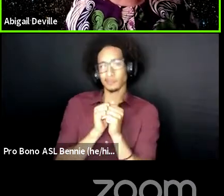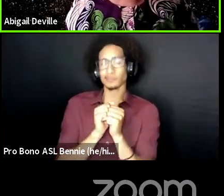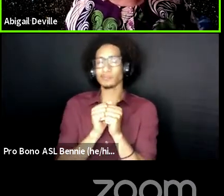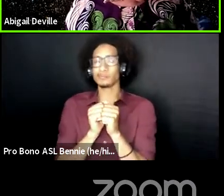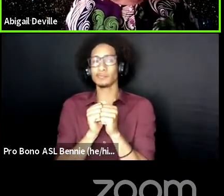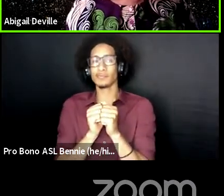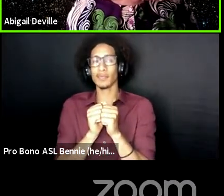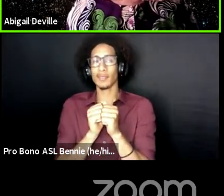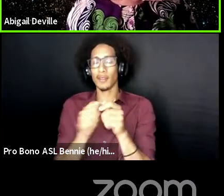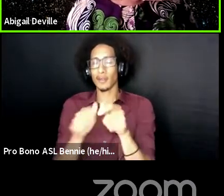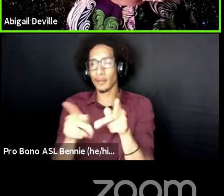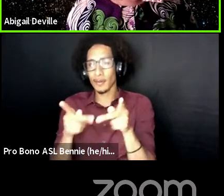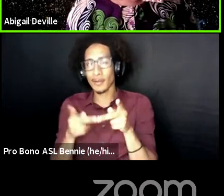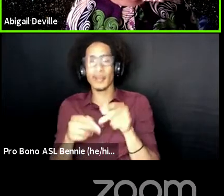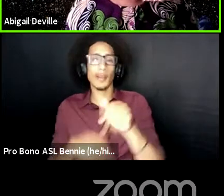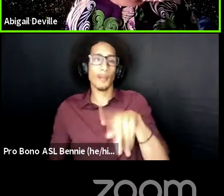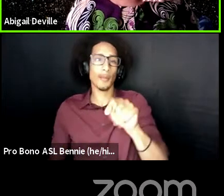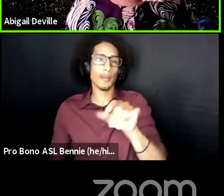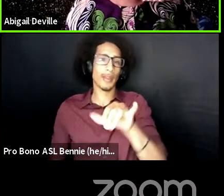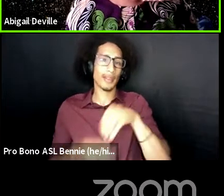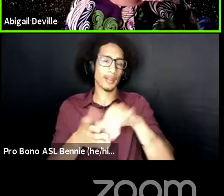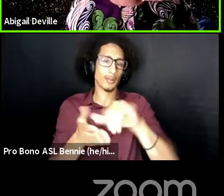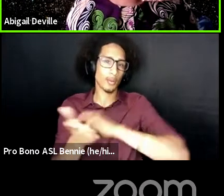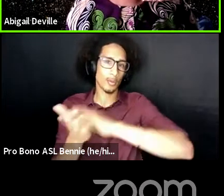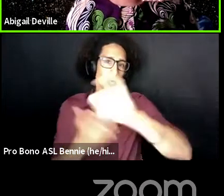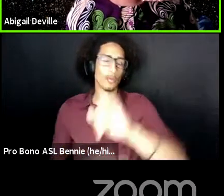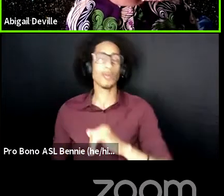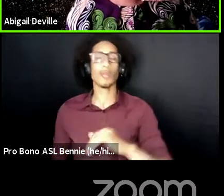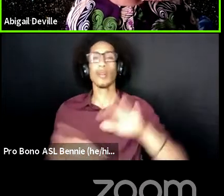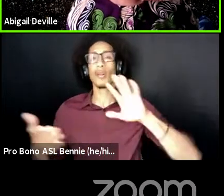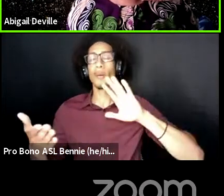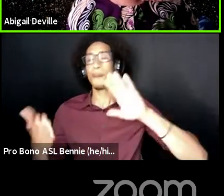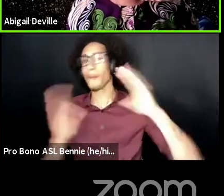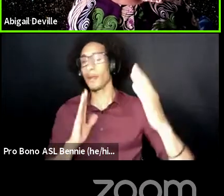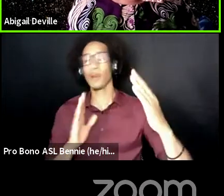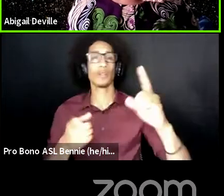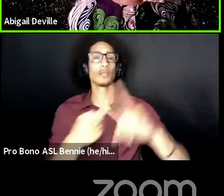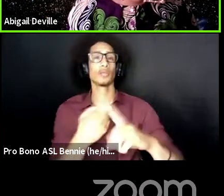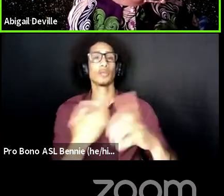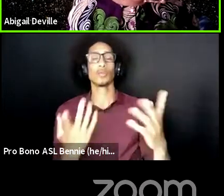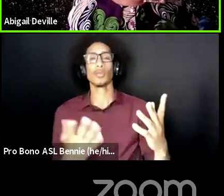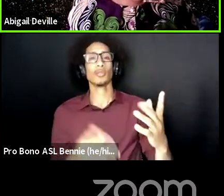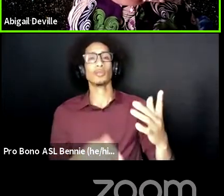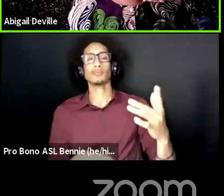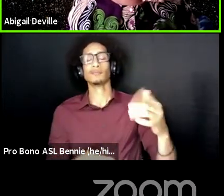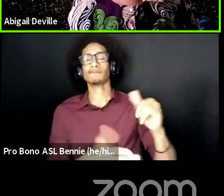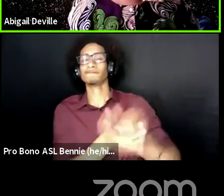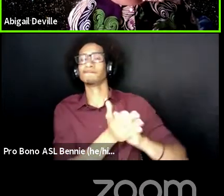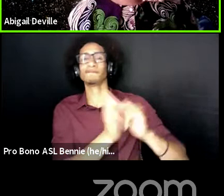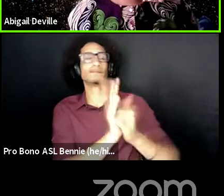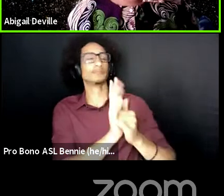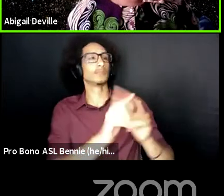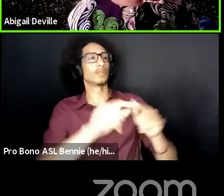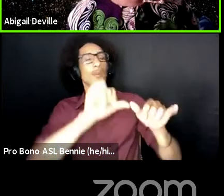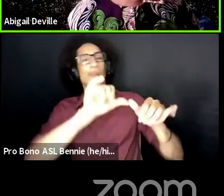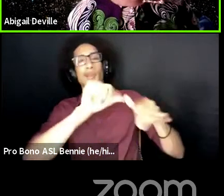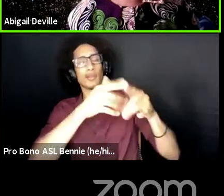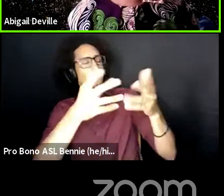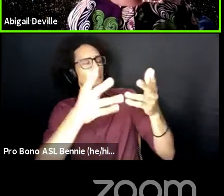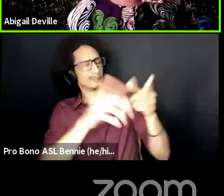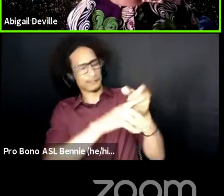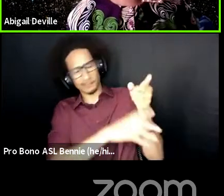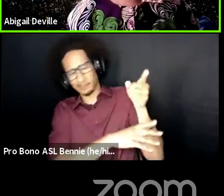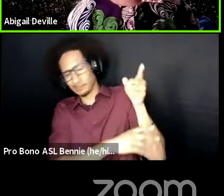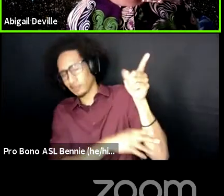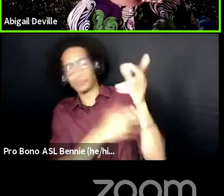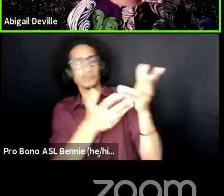project apartment, versus the infinite expanse of the cosmos, right? And that the same elements that are in the stars are within our bodies, or within